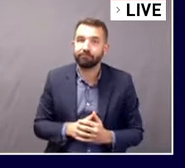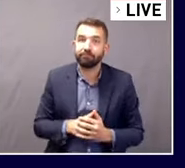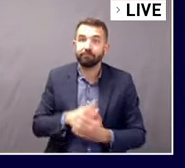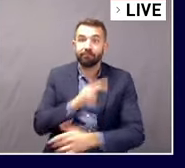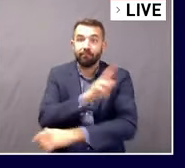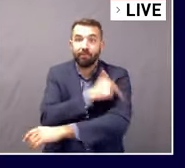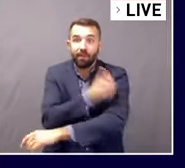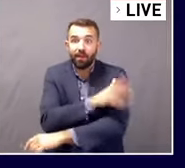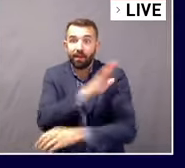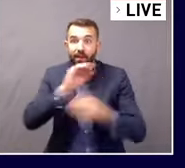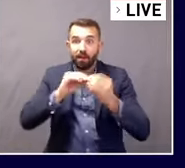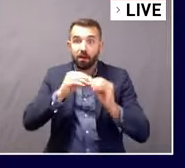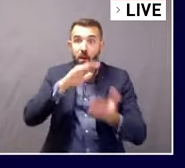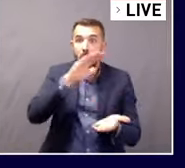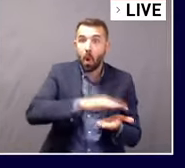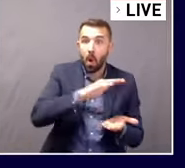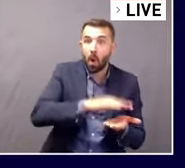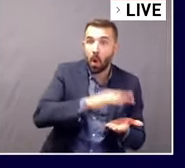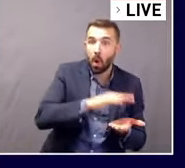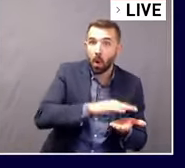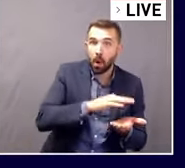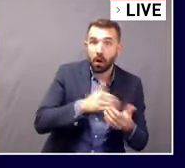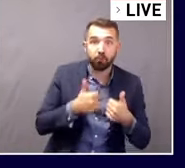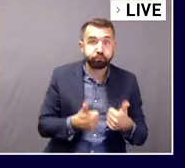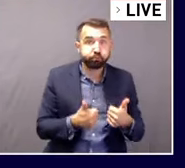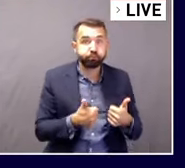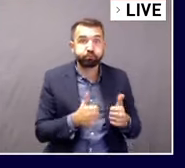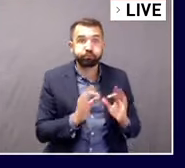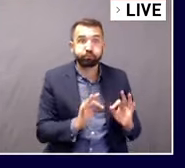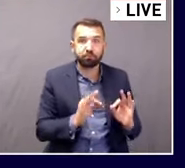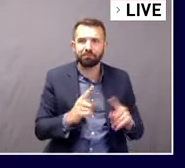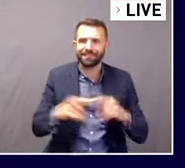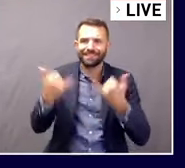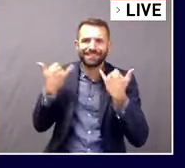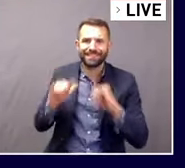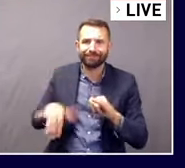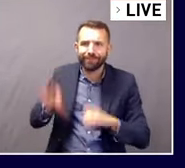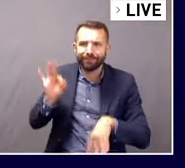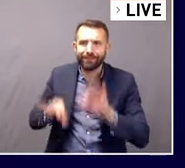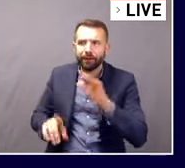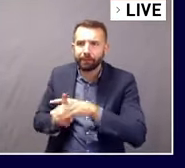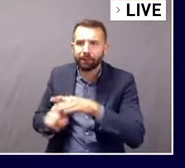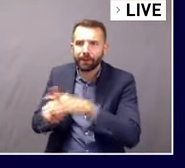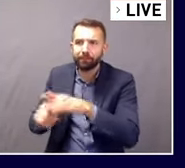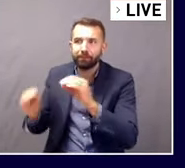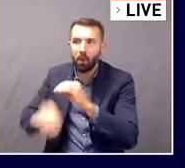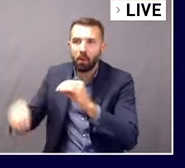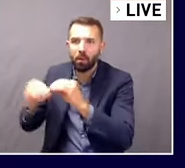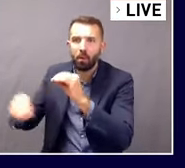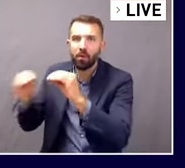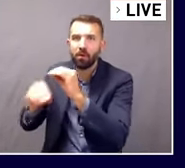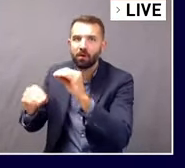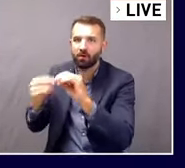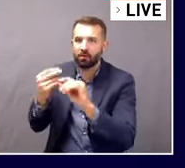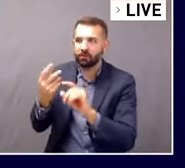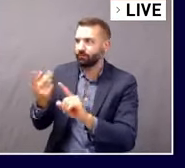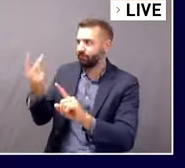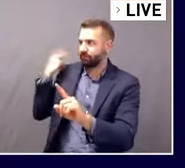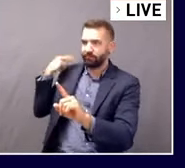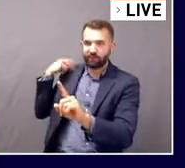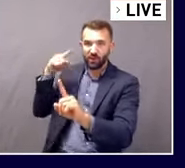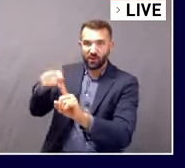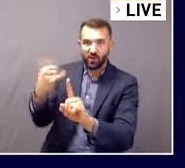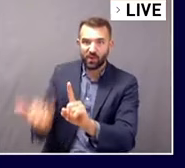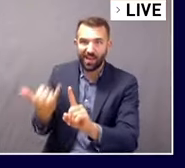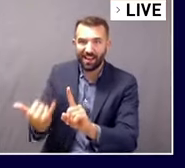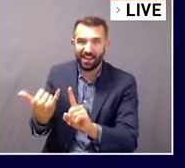I've spoken with you, last Thursday, 4 more people have passed away. Again, case counts are increasing